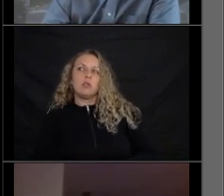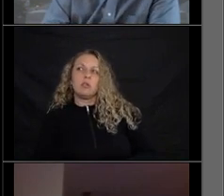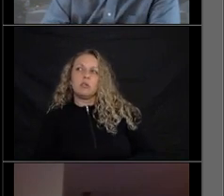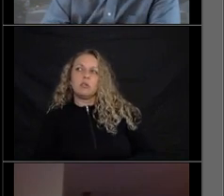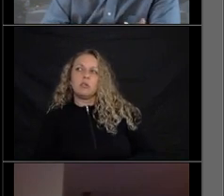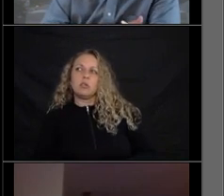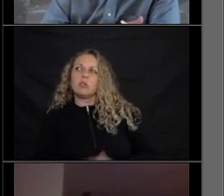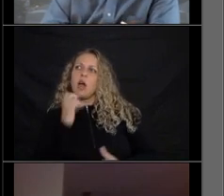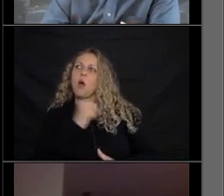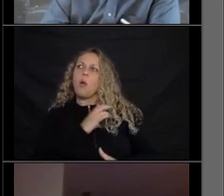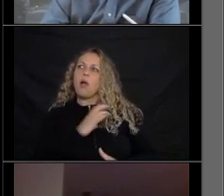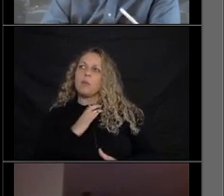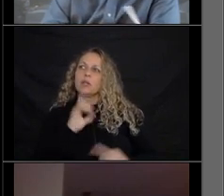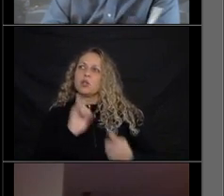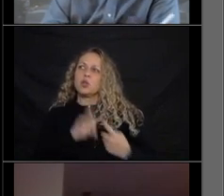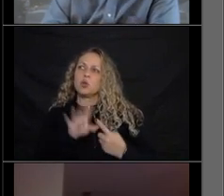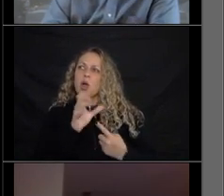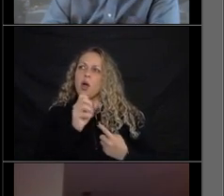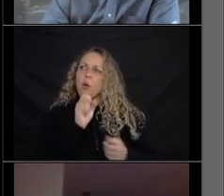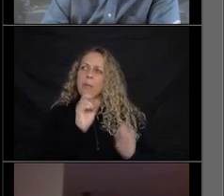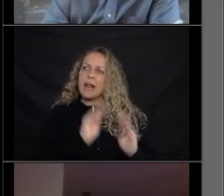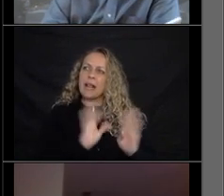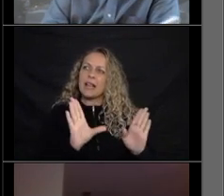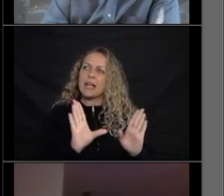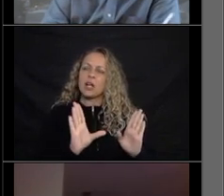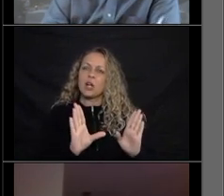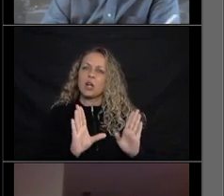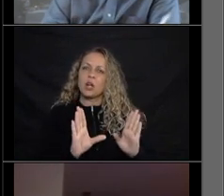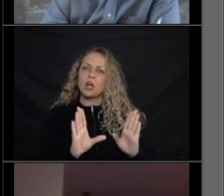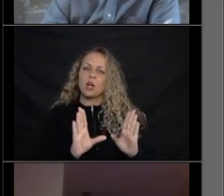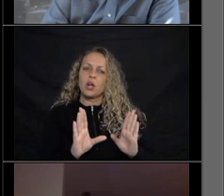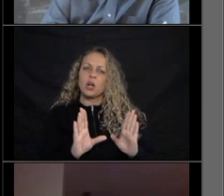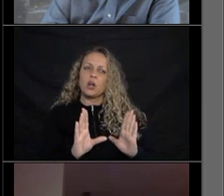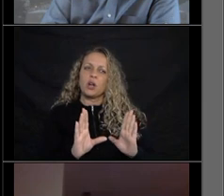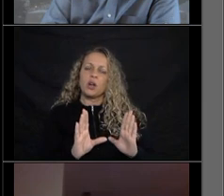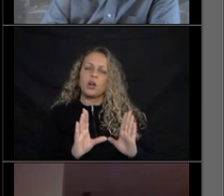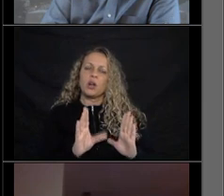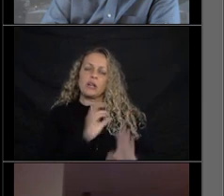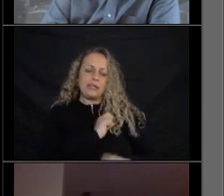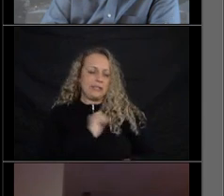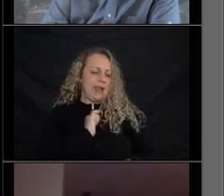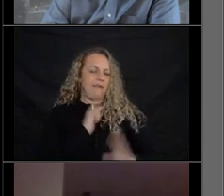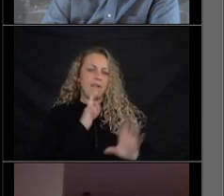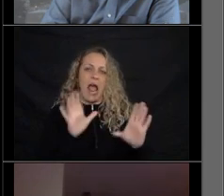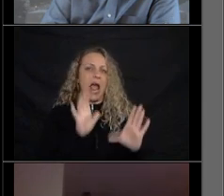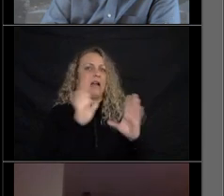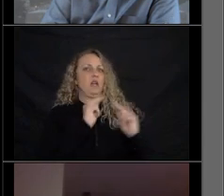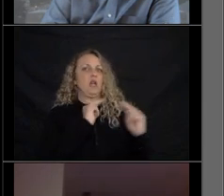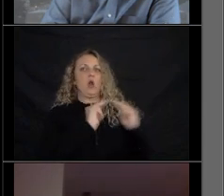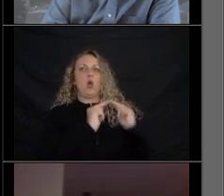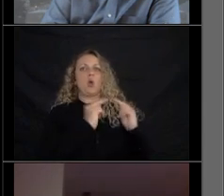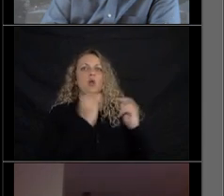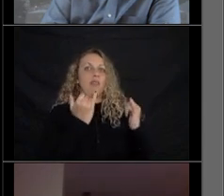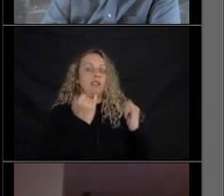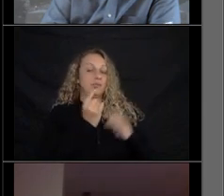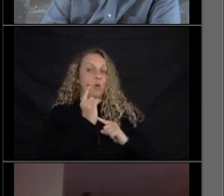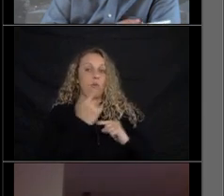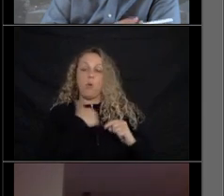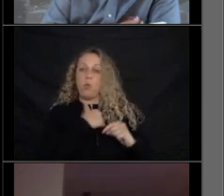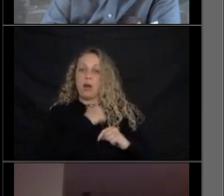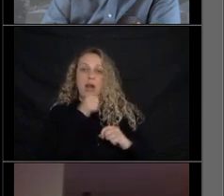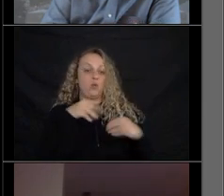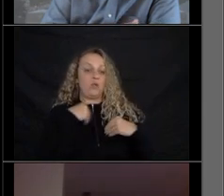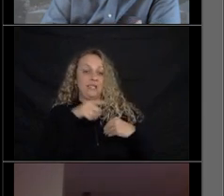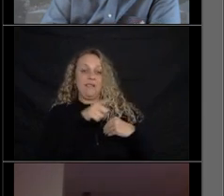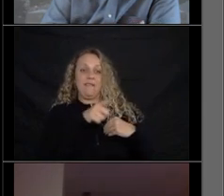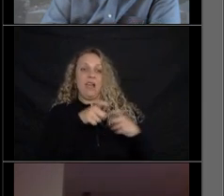I just want the commission to, I want to make it clear that staff is not actively negotiating anything at this moment. We did not receive